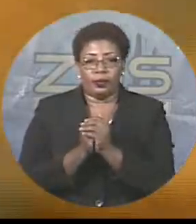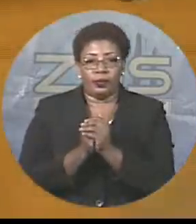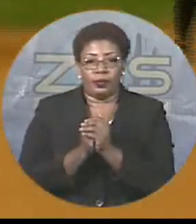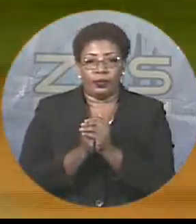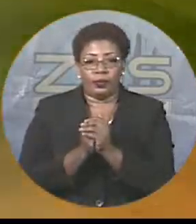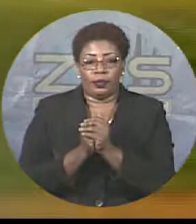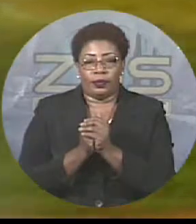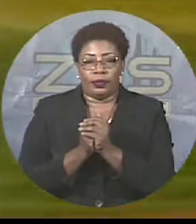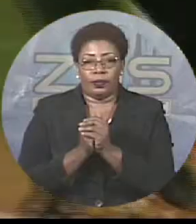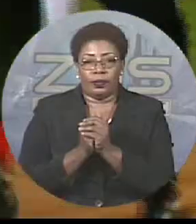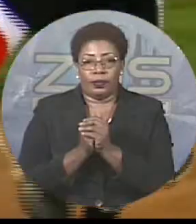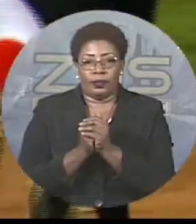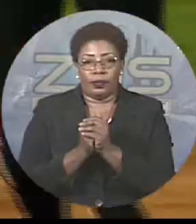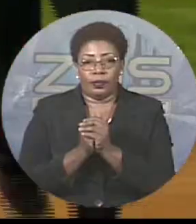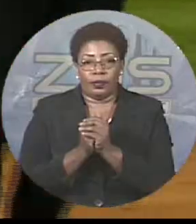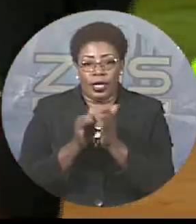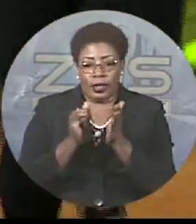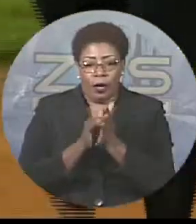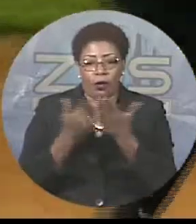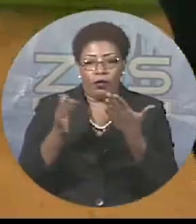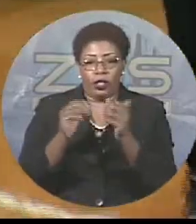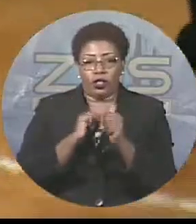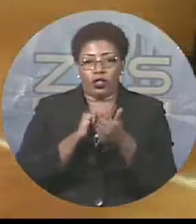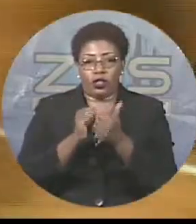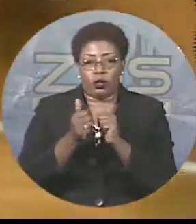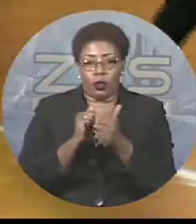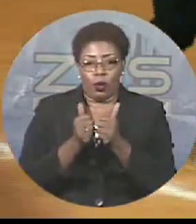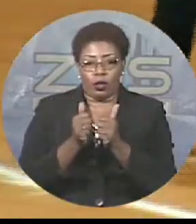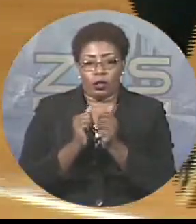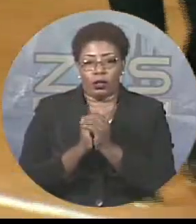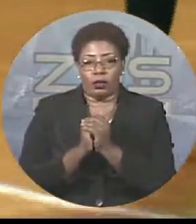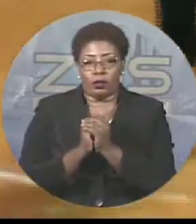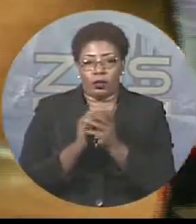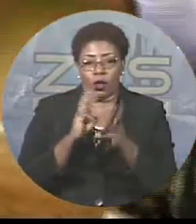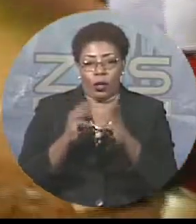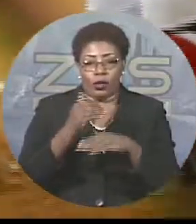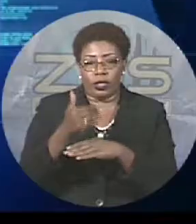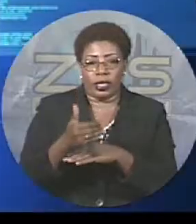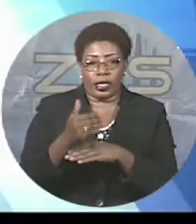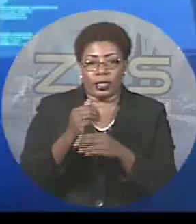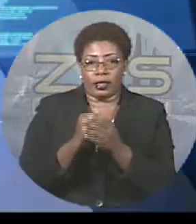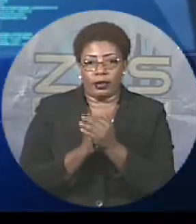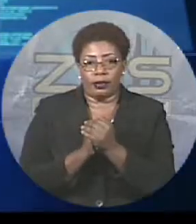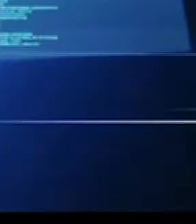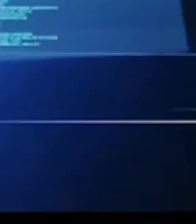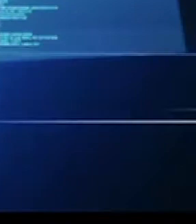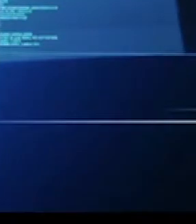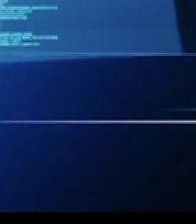Sports, I am Julian Gibson. And that'll do it for sports. Stay tuned, checking weather still to come.